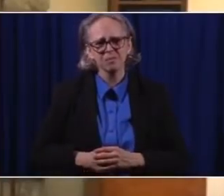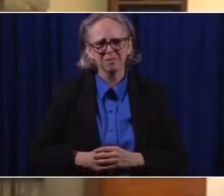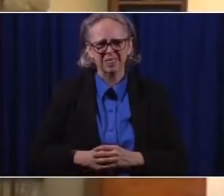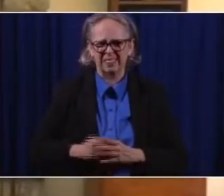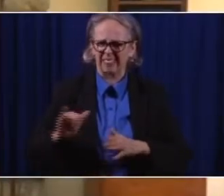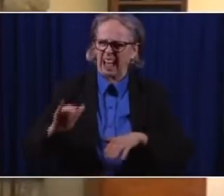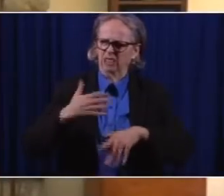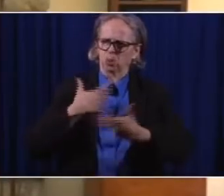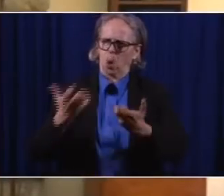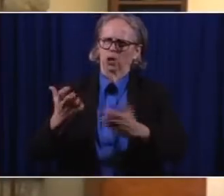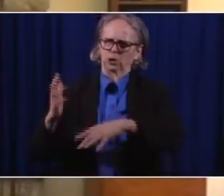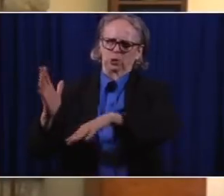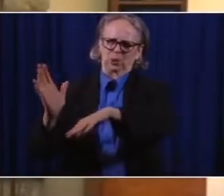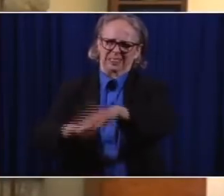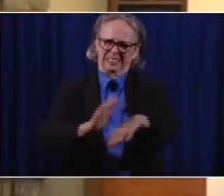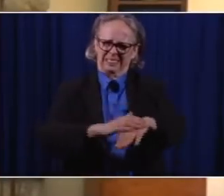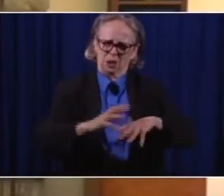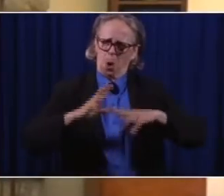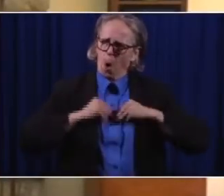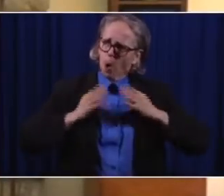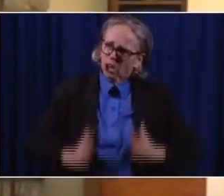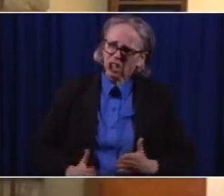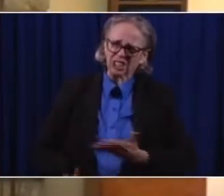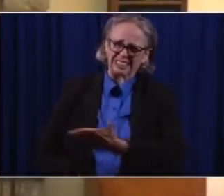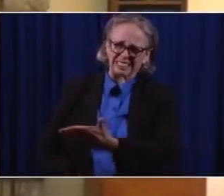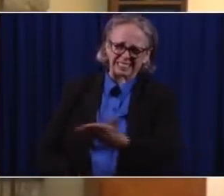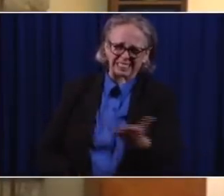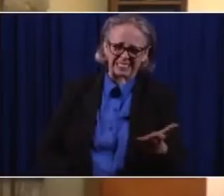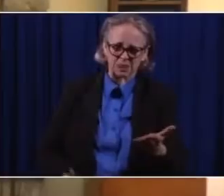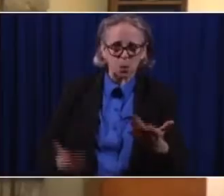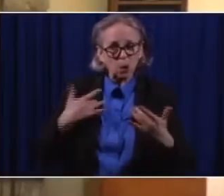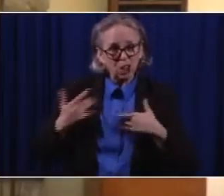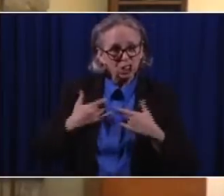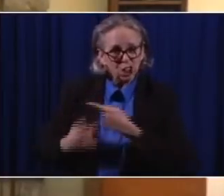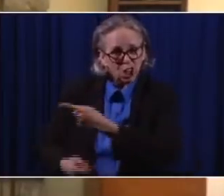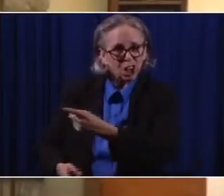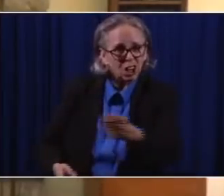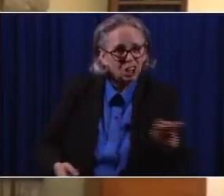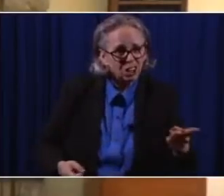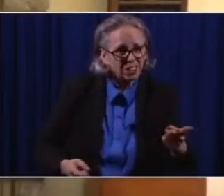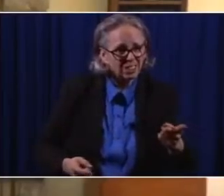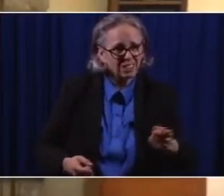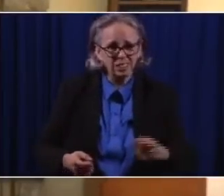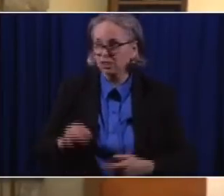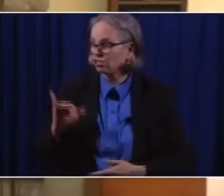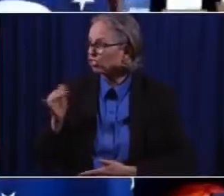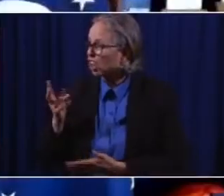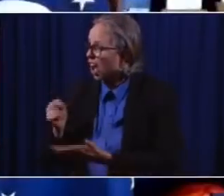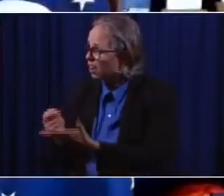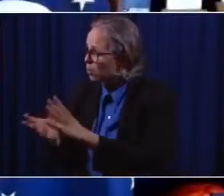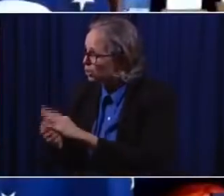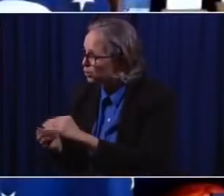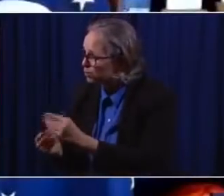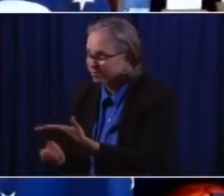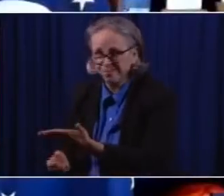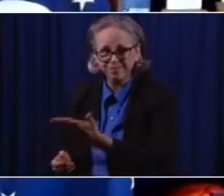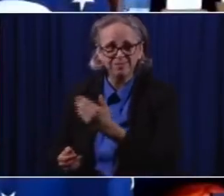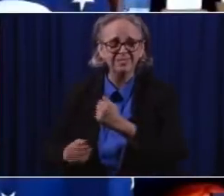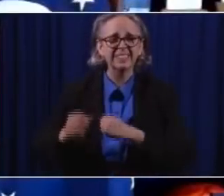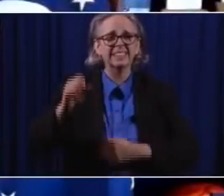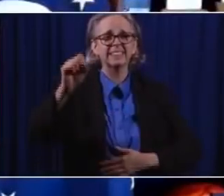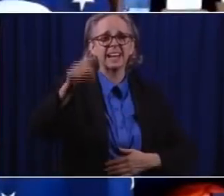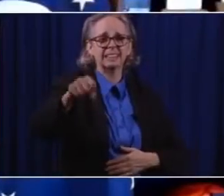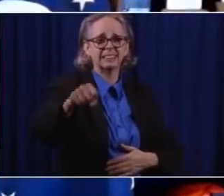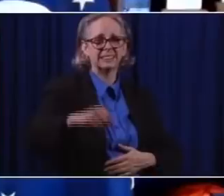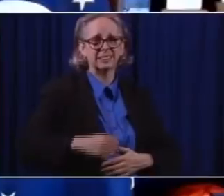this and we're concerned about it. John? Yeah, Governor, I want to just add to this that, you